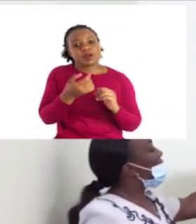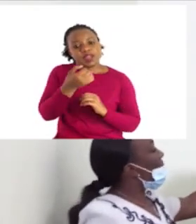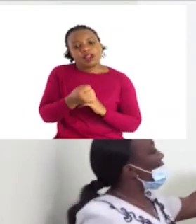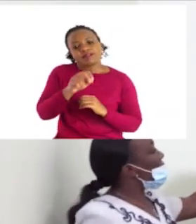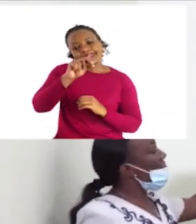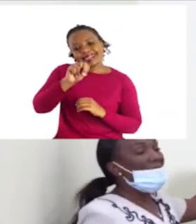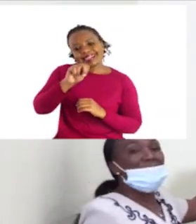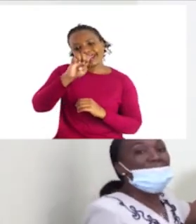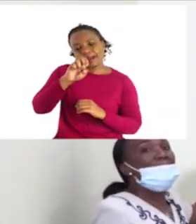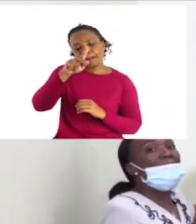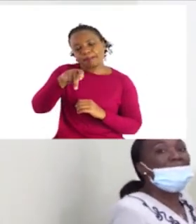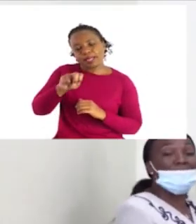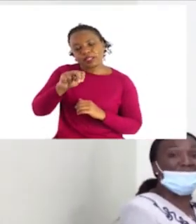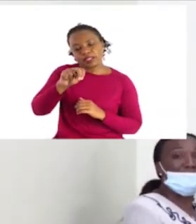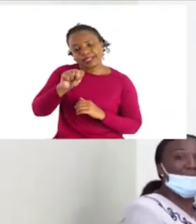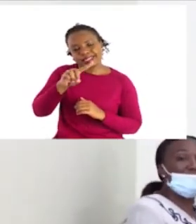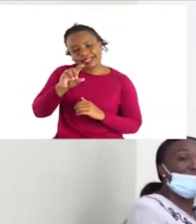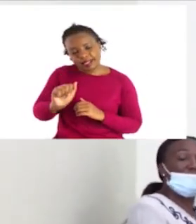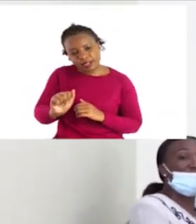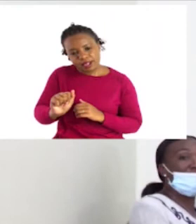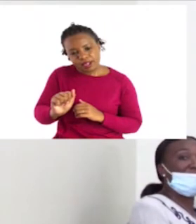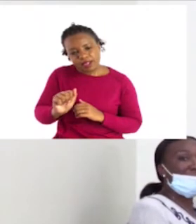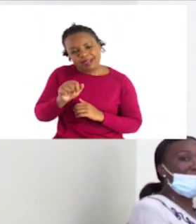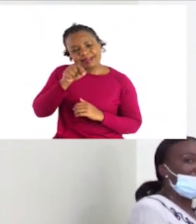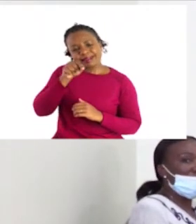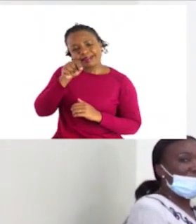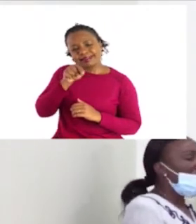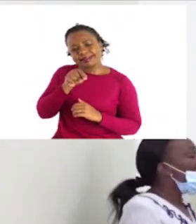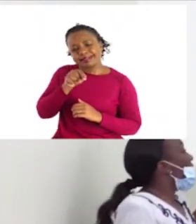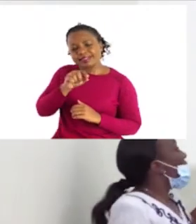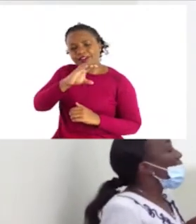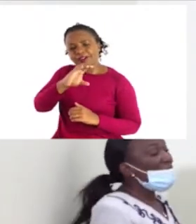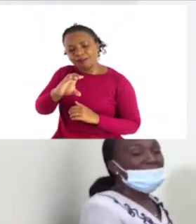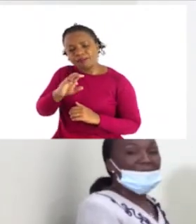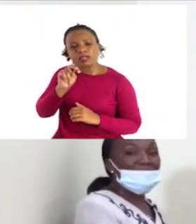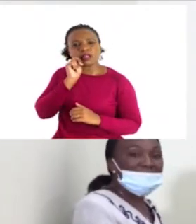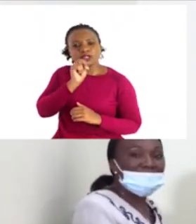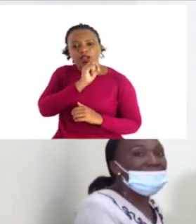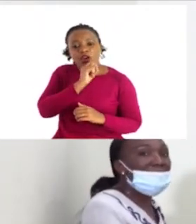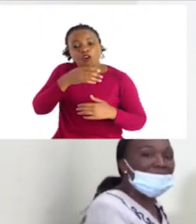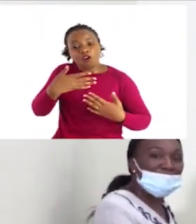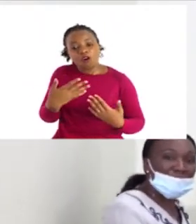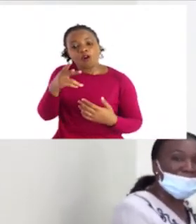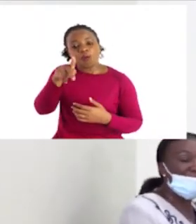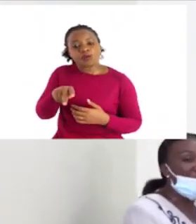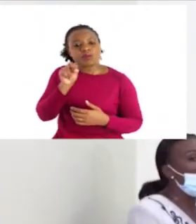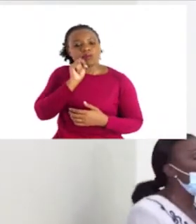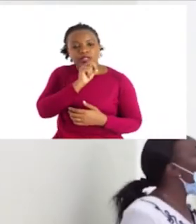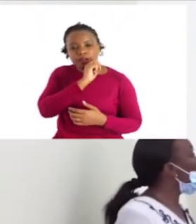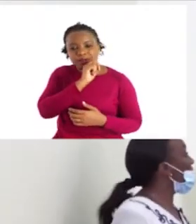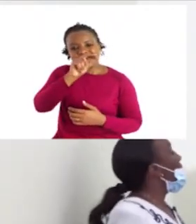Nependa. Is nependa a common noun or a proper noun? Nependa is a